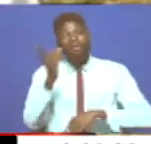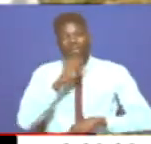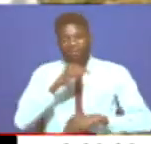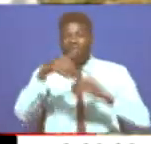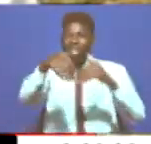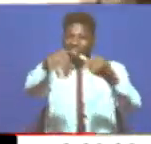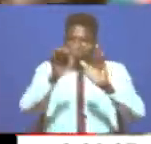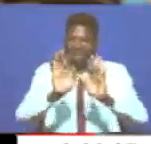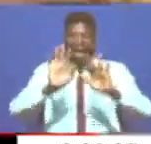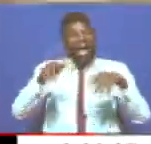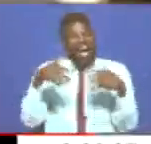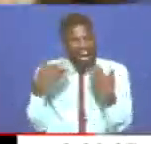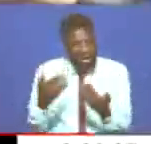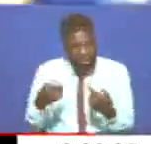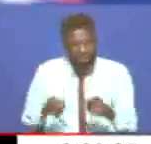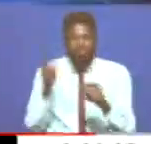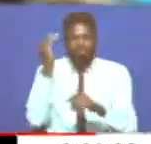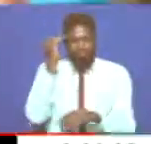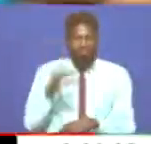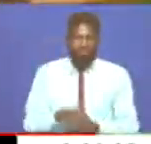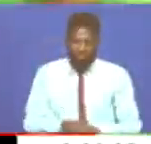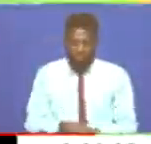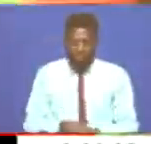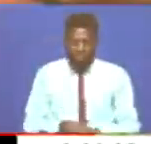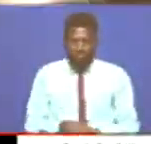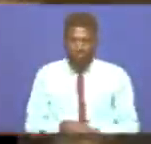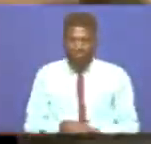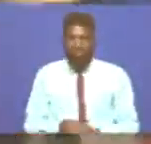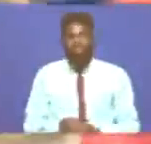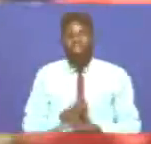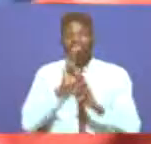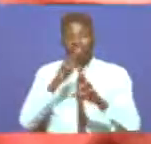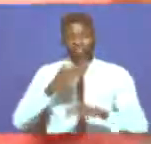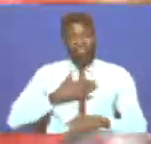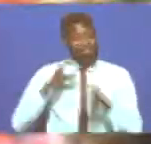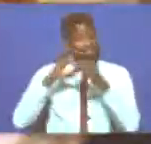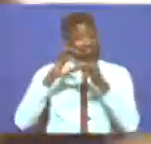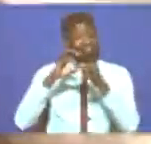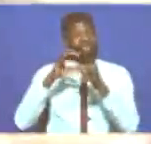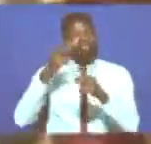tusikwe. Reporting for My Culture, I am Ann Mburu.